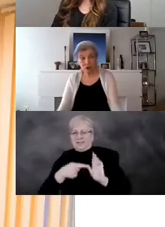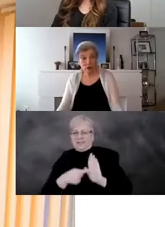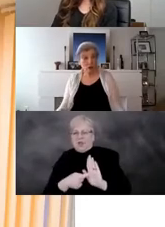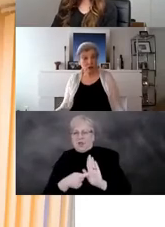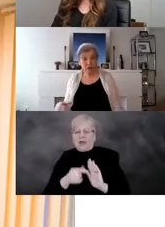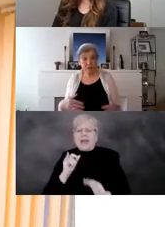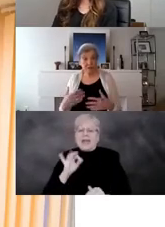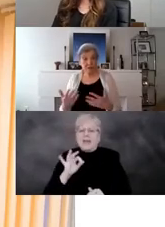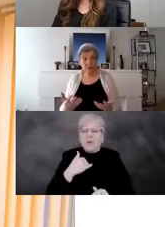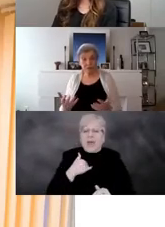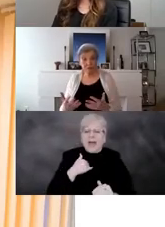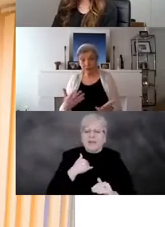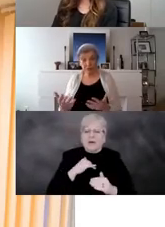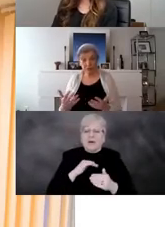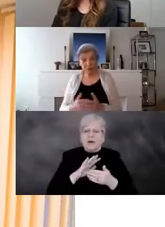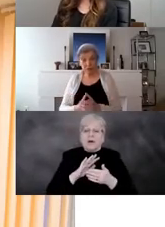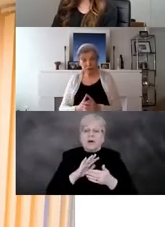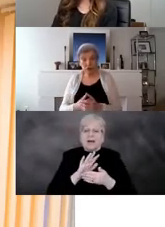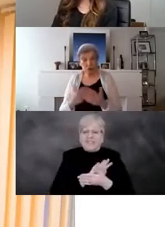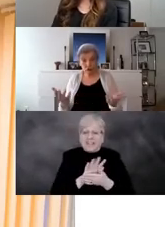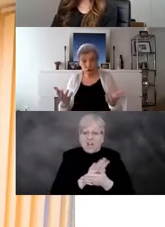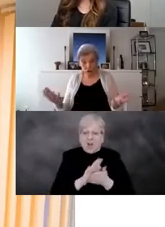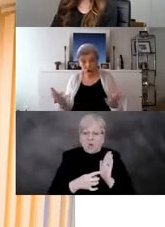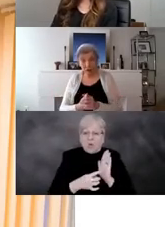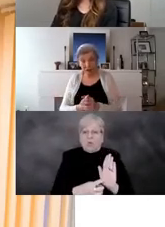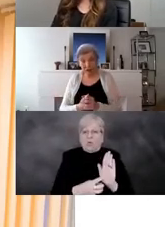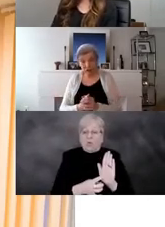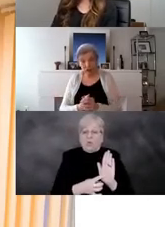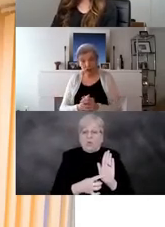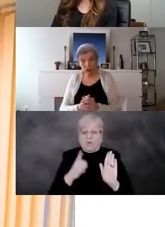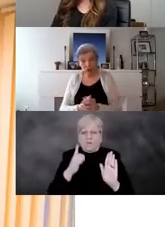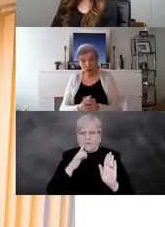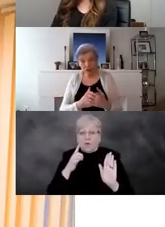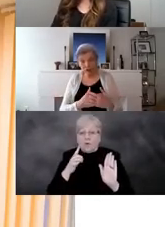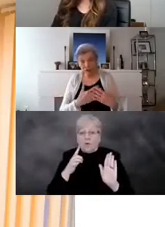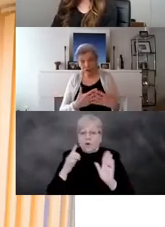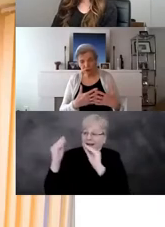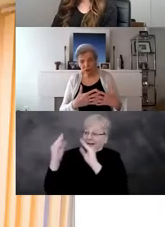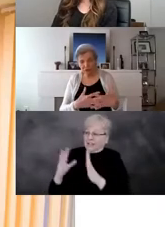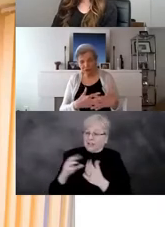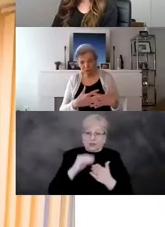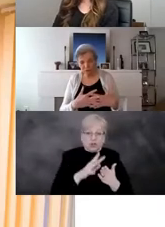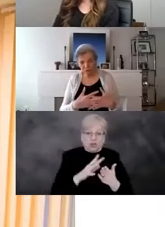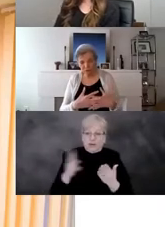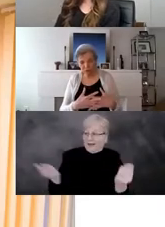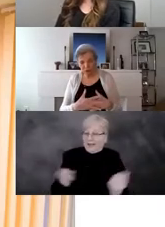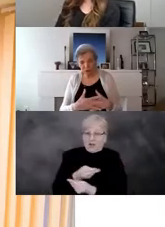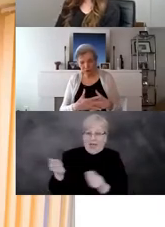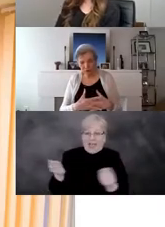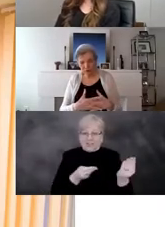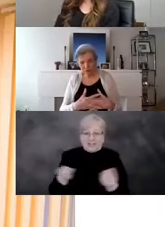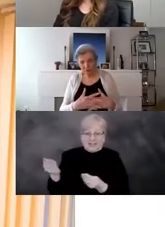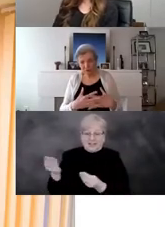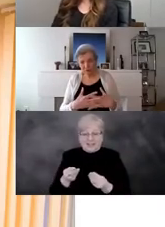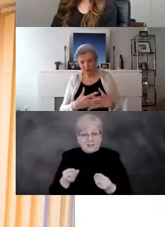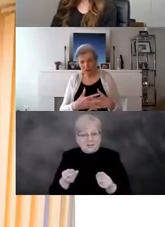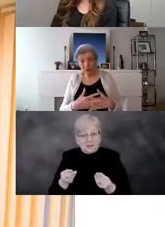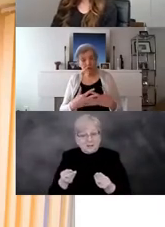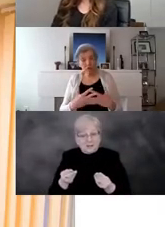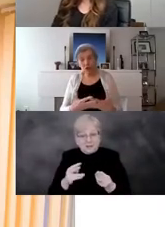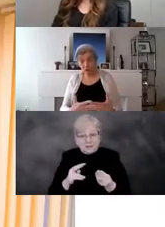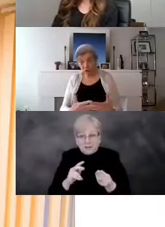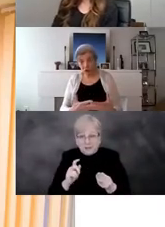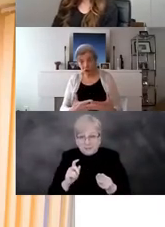video of, um, of teacher-student interaction, you need to be sure if that's within your, uh,